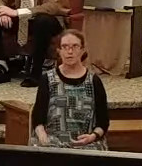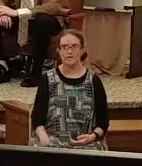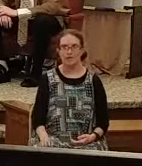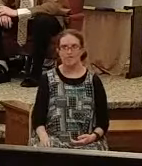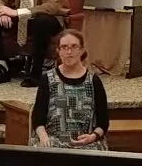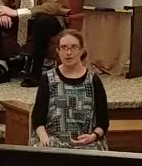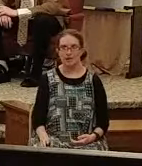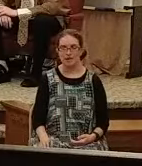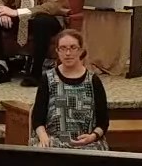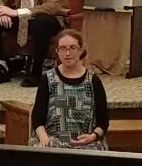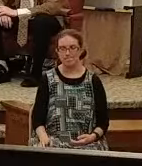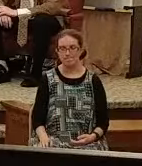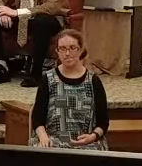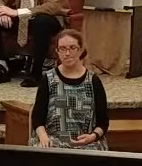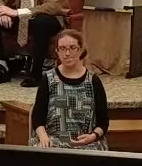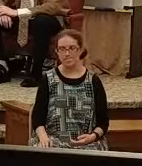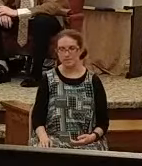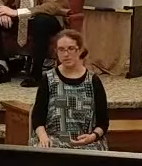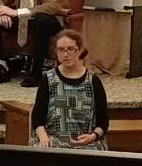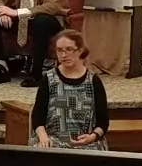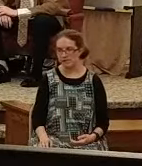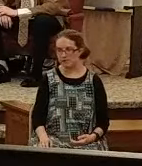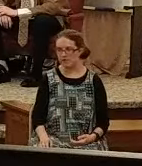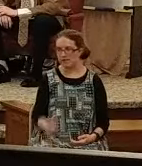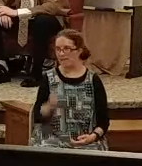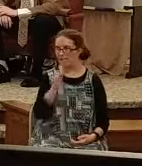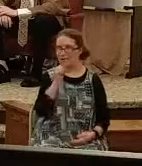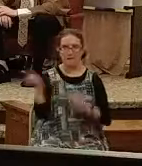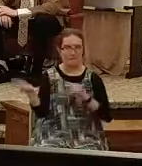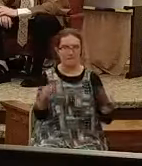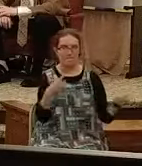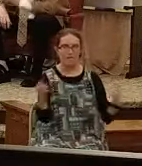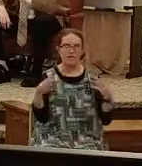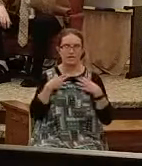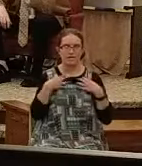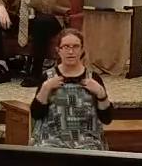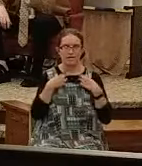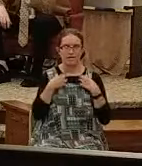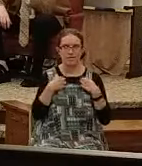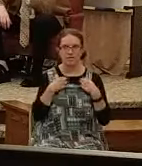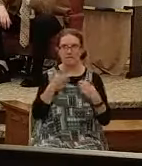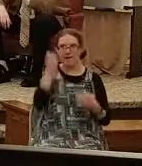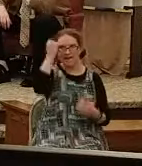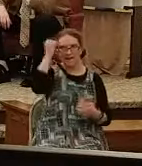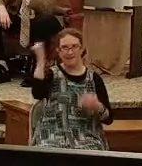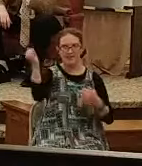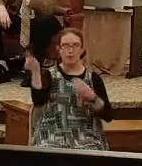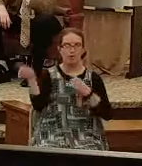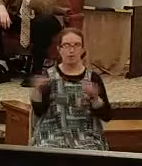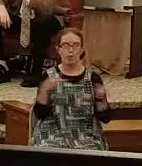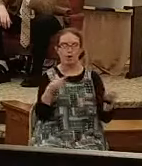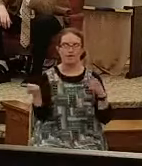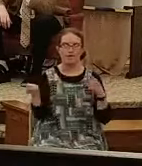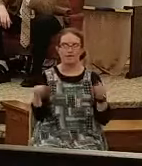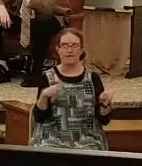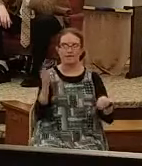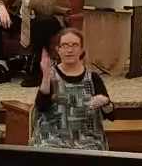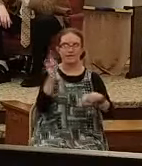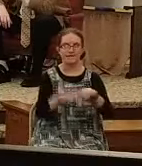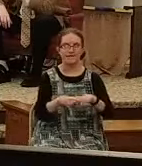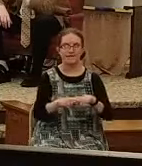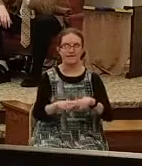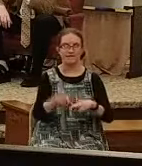Oh, Lord. Now, I'm not a party animal. My idea of partying is sitting down